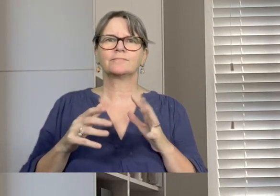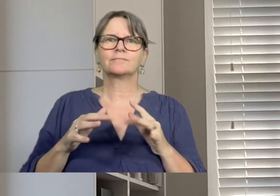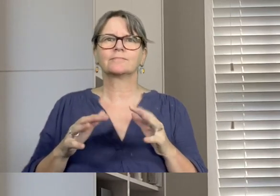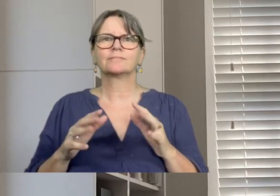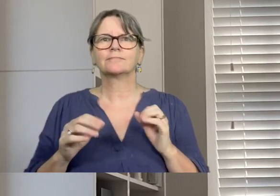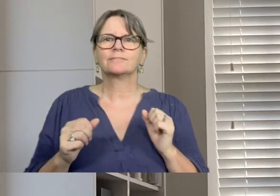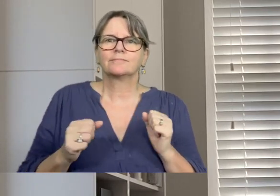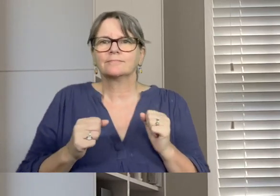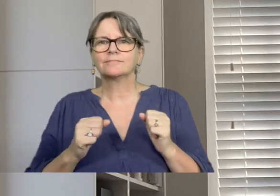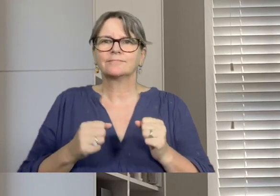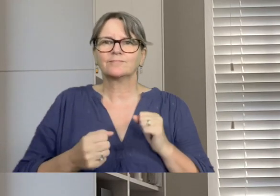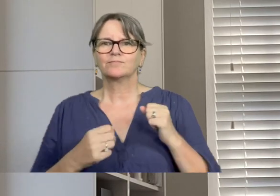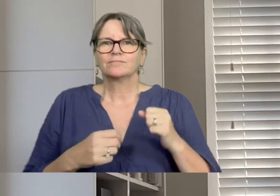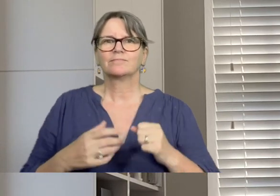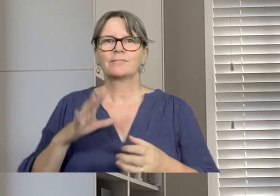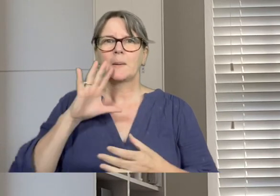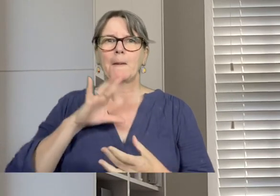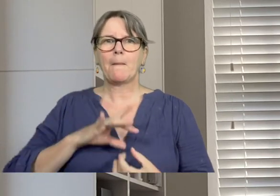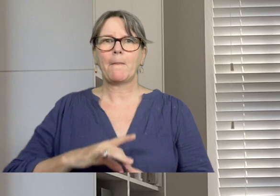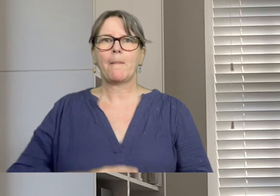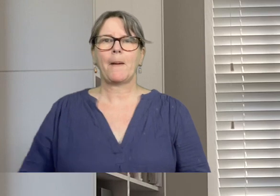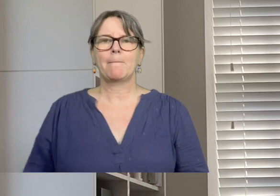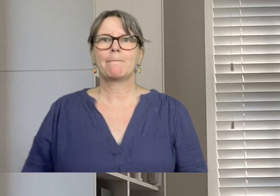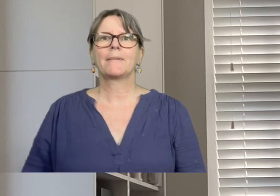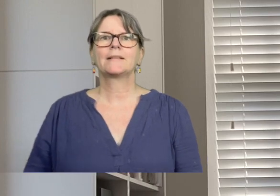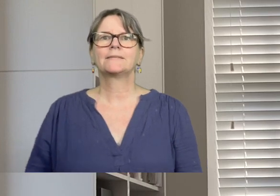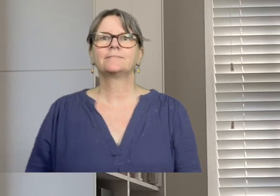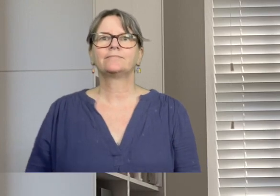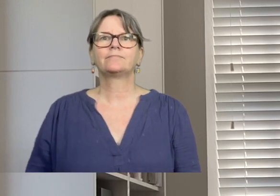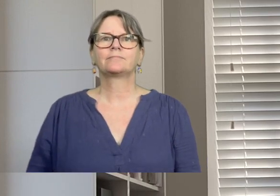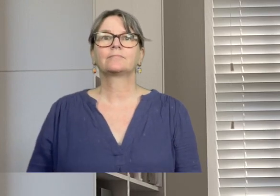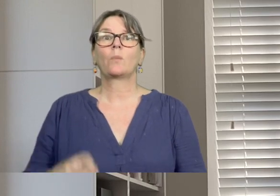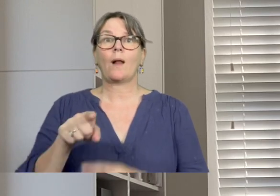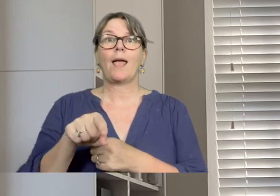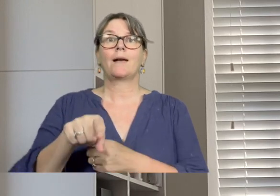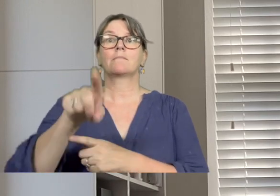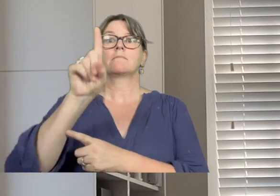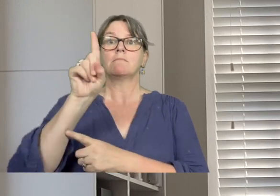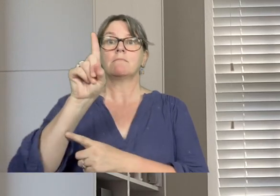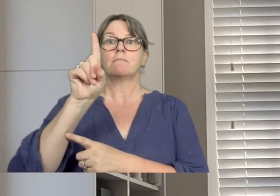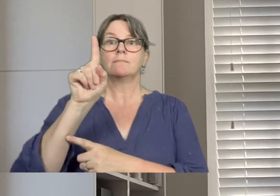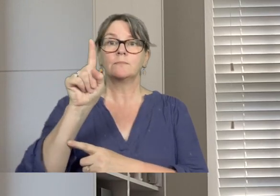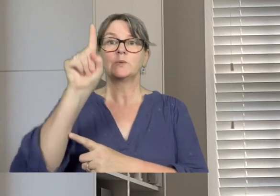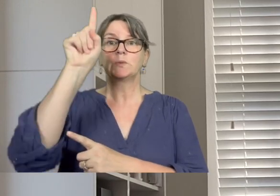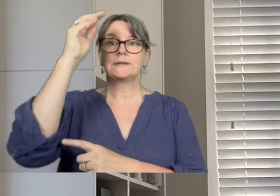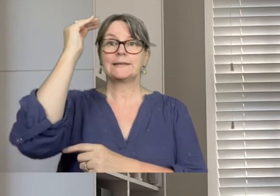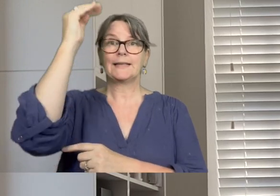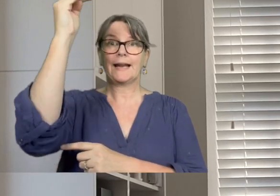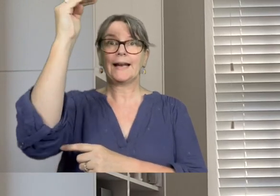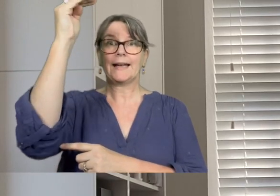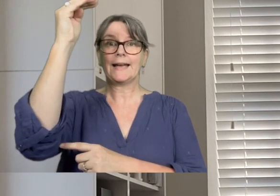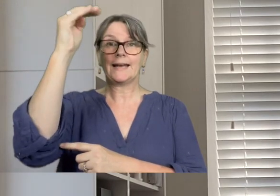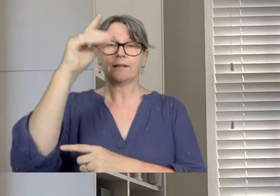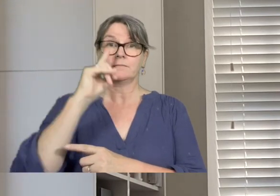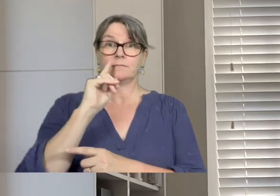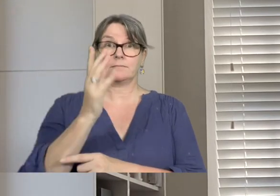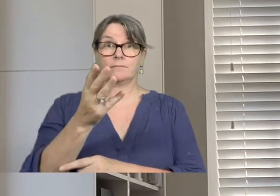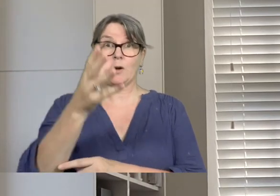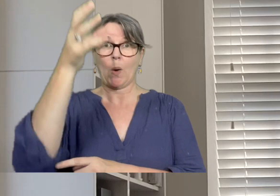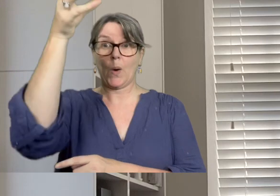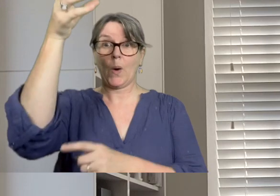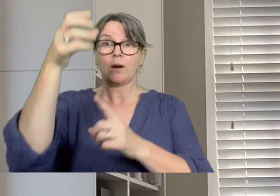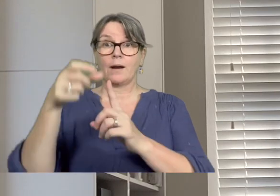little moment here. We're going to do hamstring pull as well, seeing as we've stretched through the hamstring. So we're going to send one leg up into the ceiling. We're going to reach